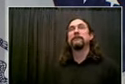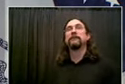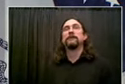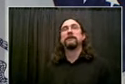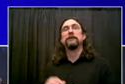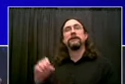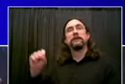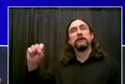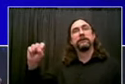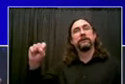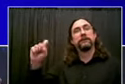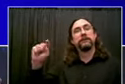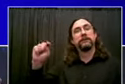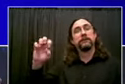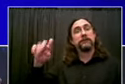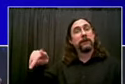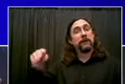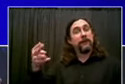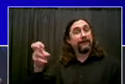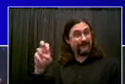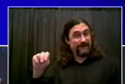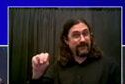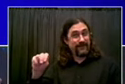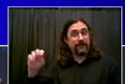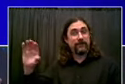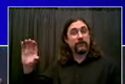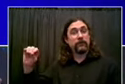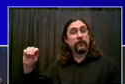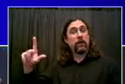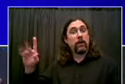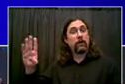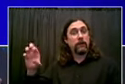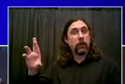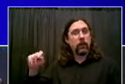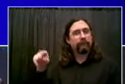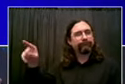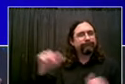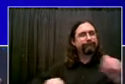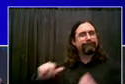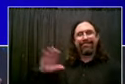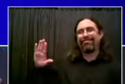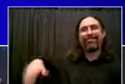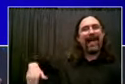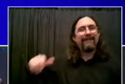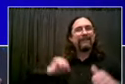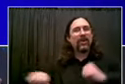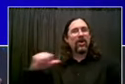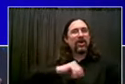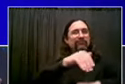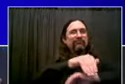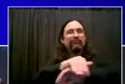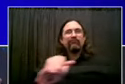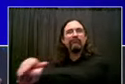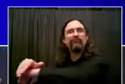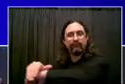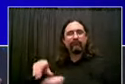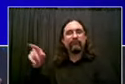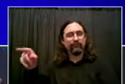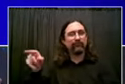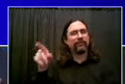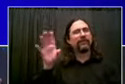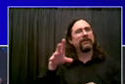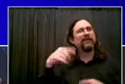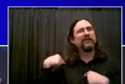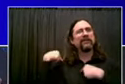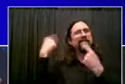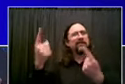with a live audience at the Ed Sullivan Theater on June 14th. Full audience, full audience